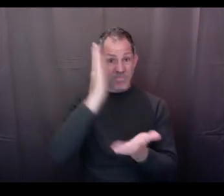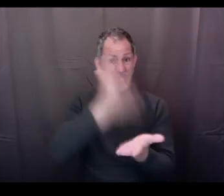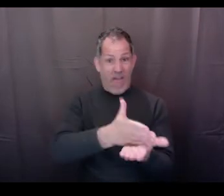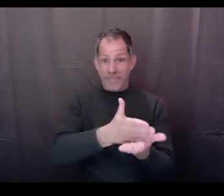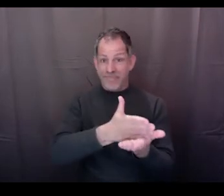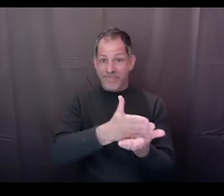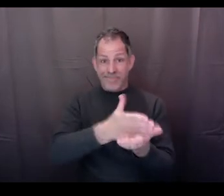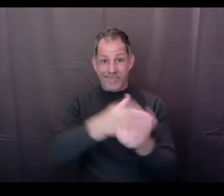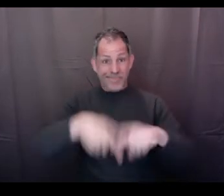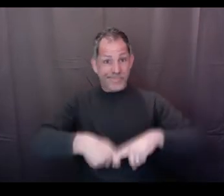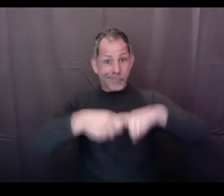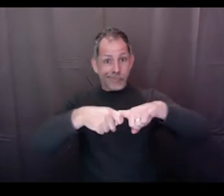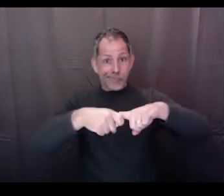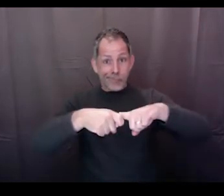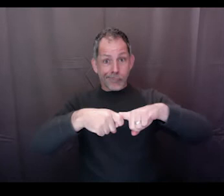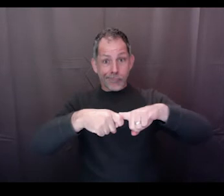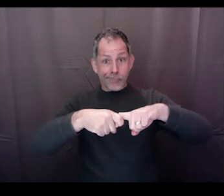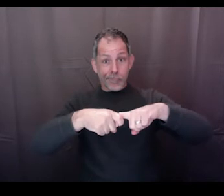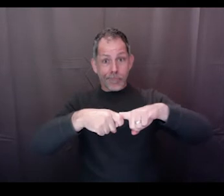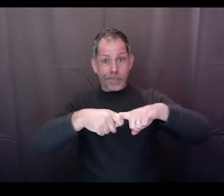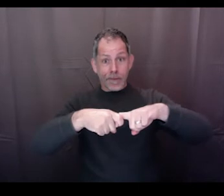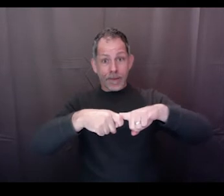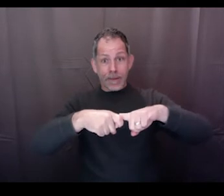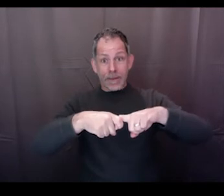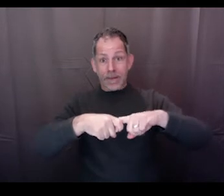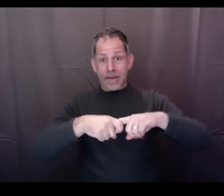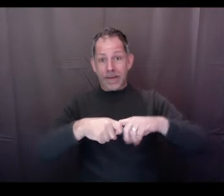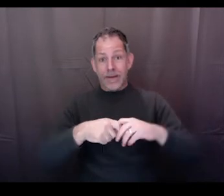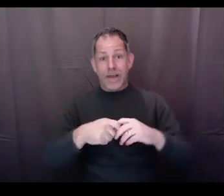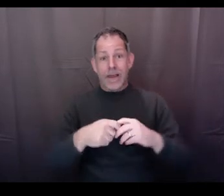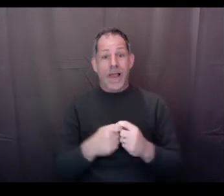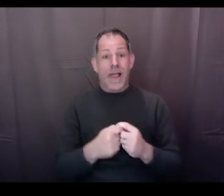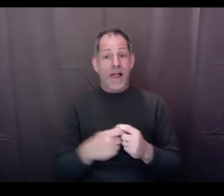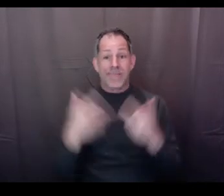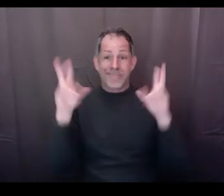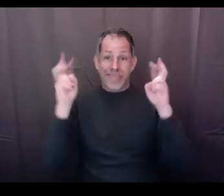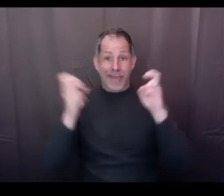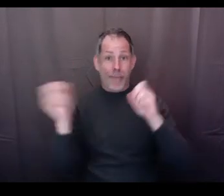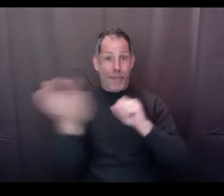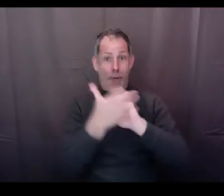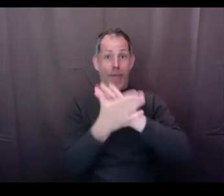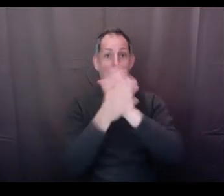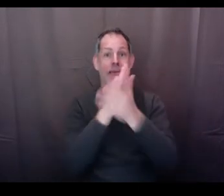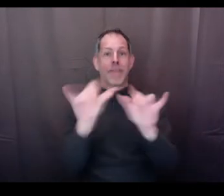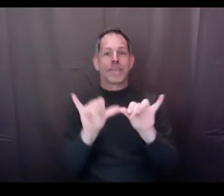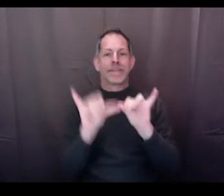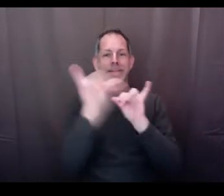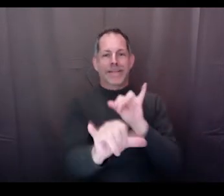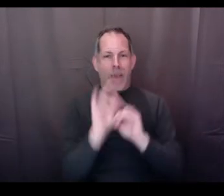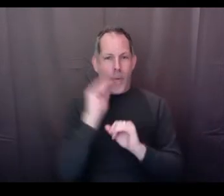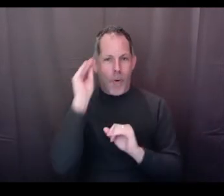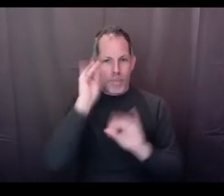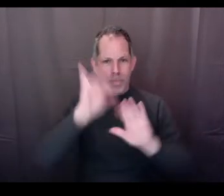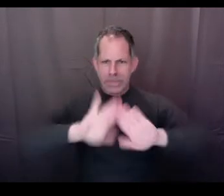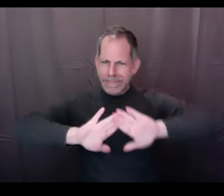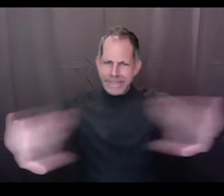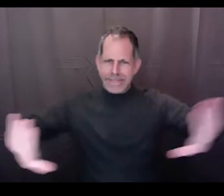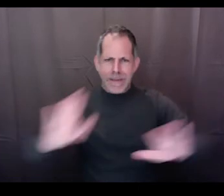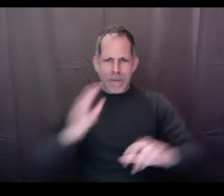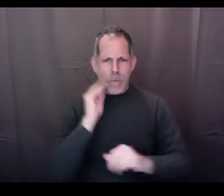The schools stopped. We kind of, went into the stay home, stay safe approach.